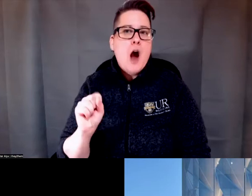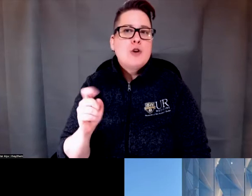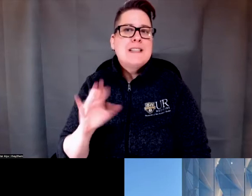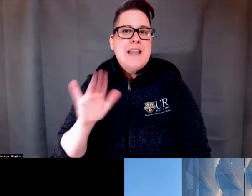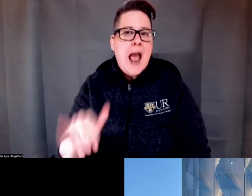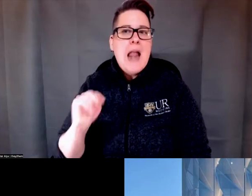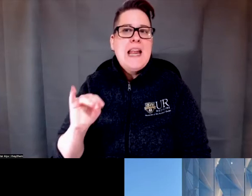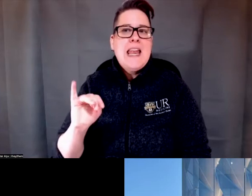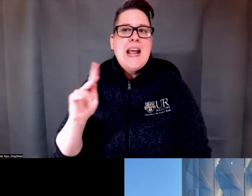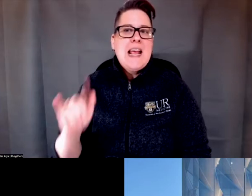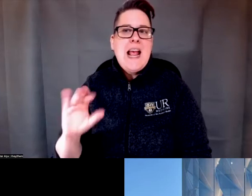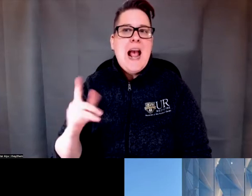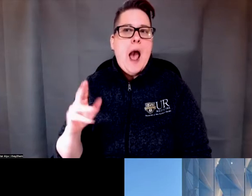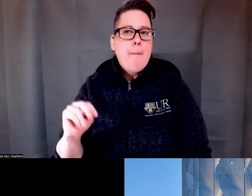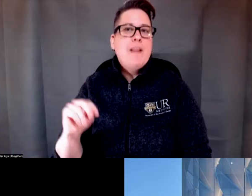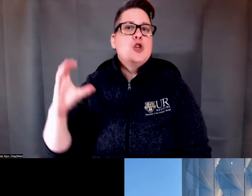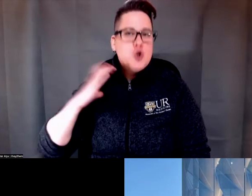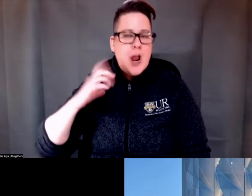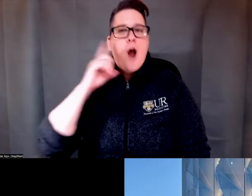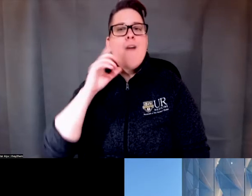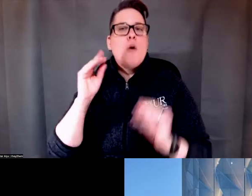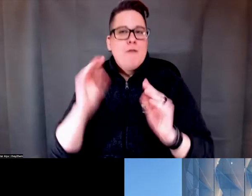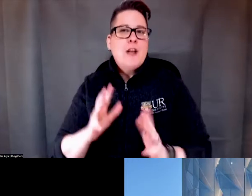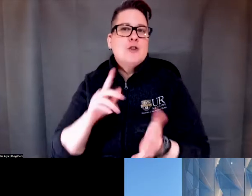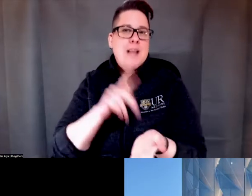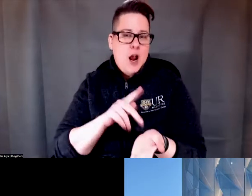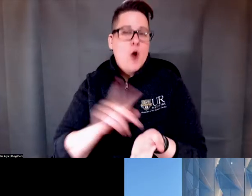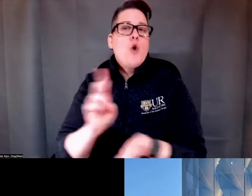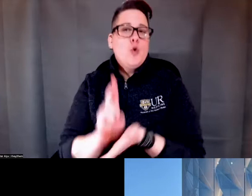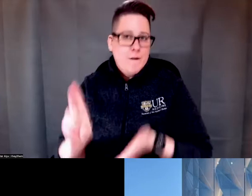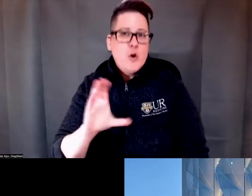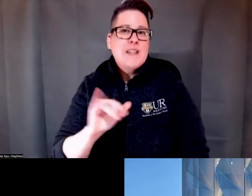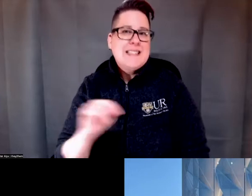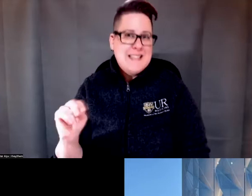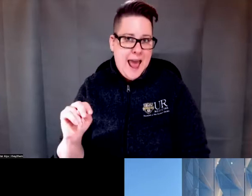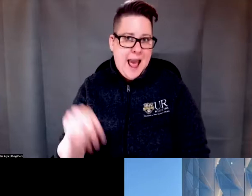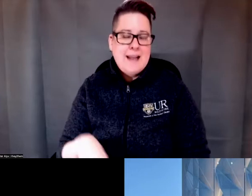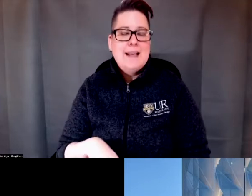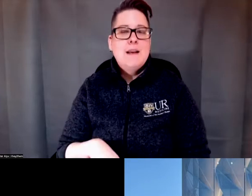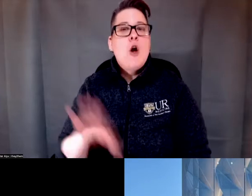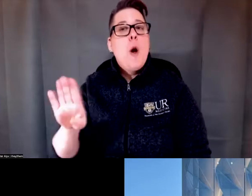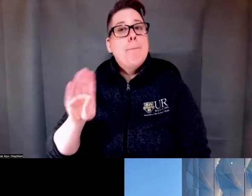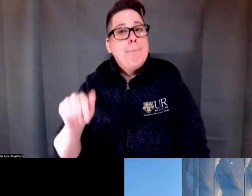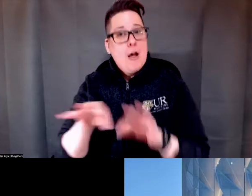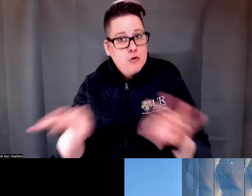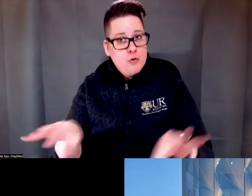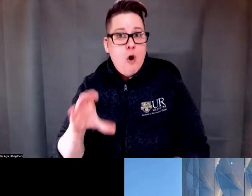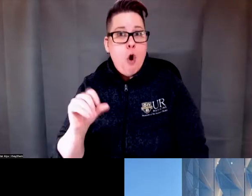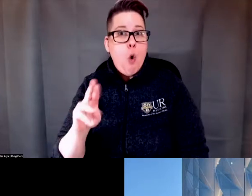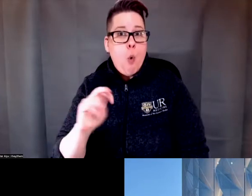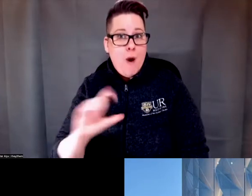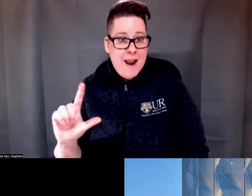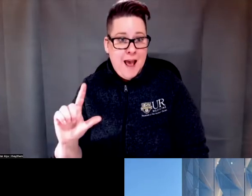Kaplan Professor and Chair of Department of Psychiatry at the University of Cincinnati. She received a bachelor's degree from Cornell, and